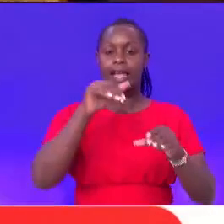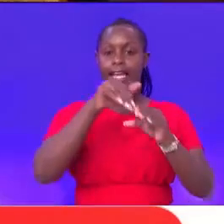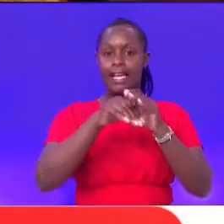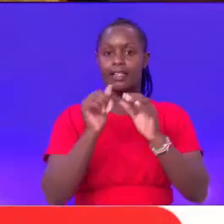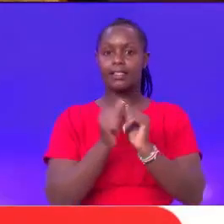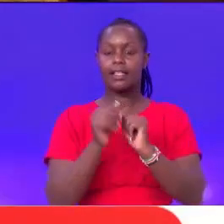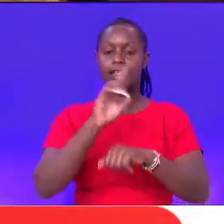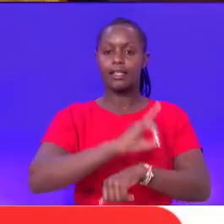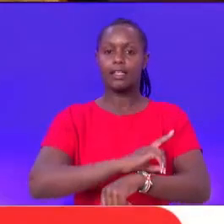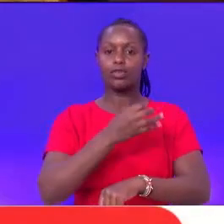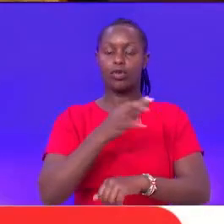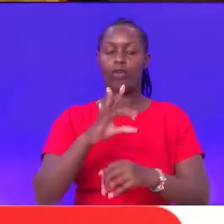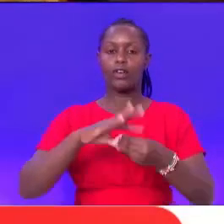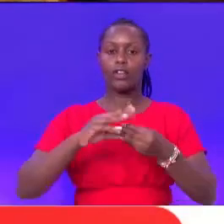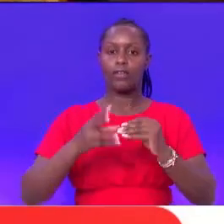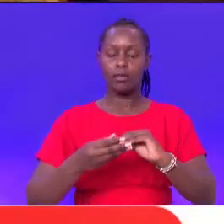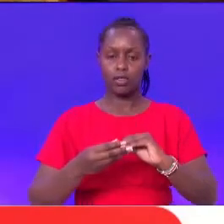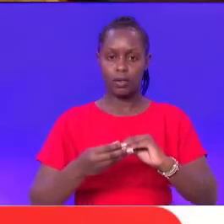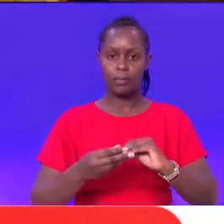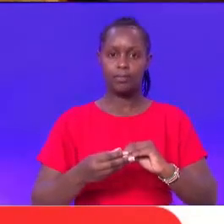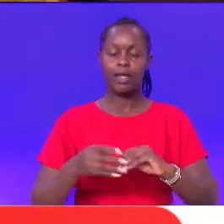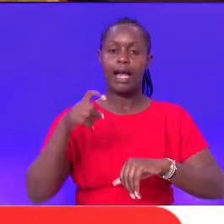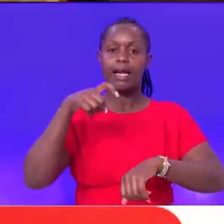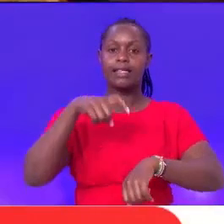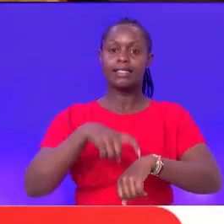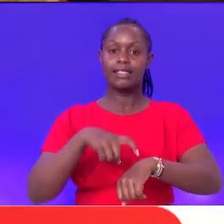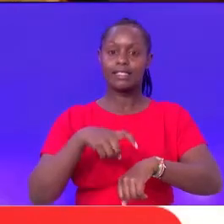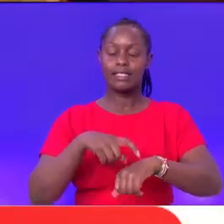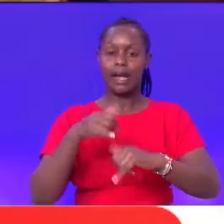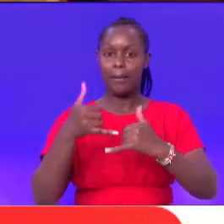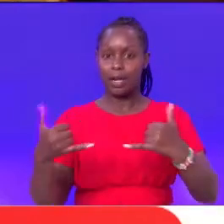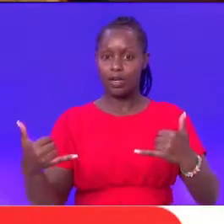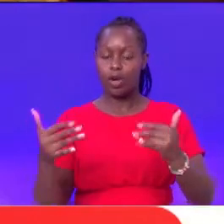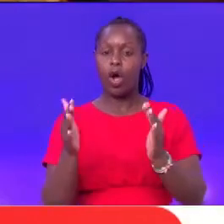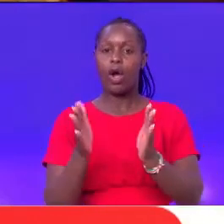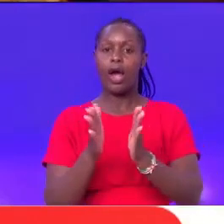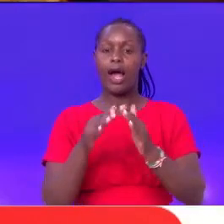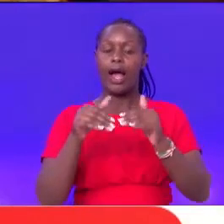formation. Computation of the timeline in accordance with the